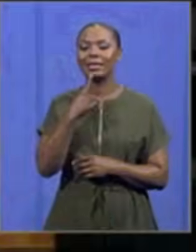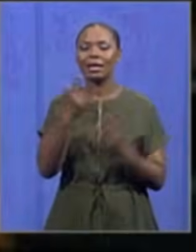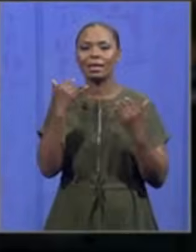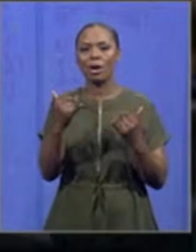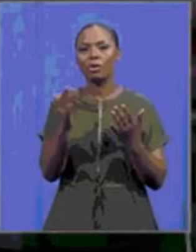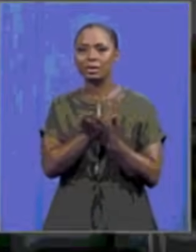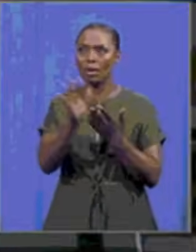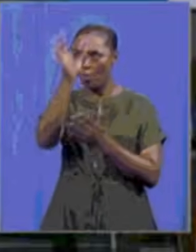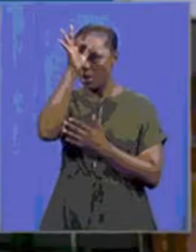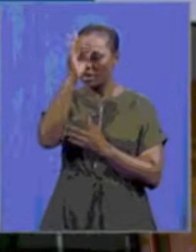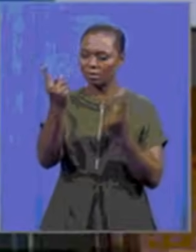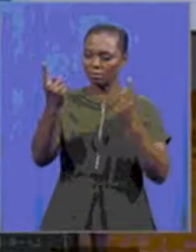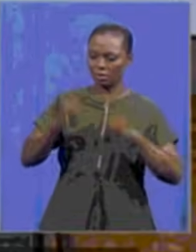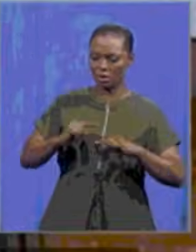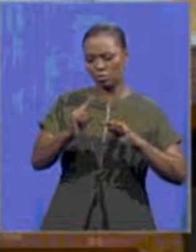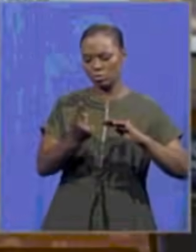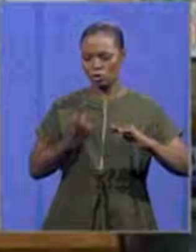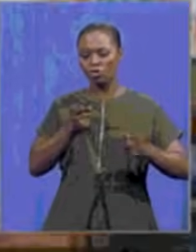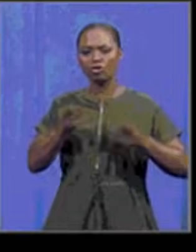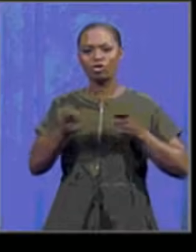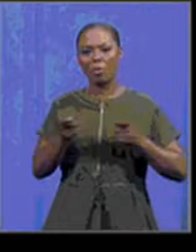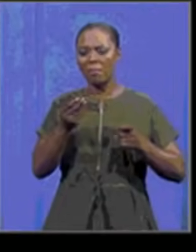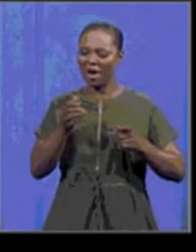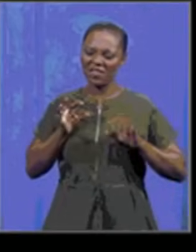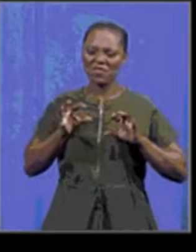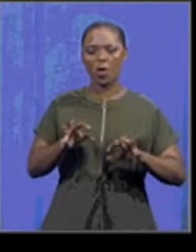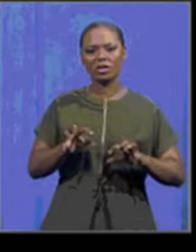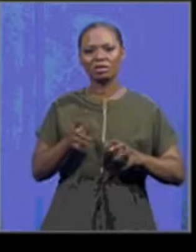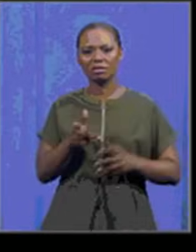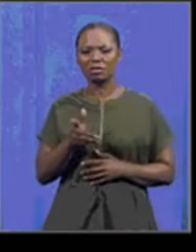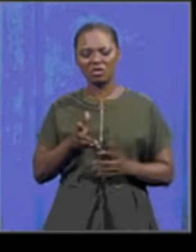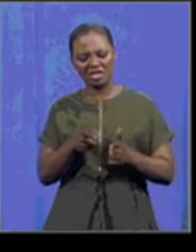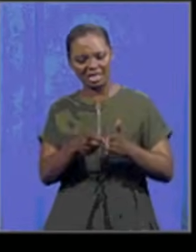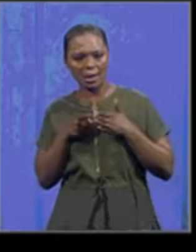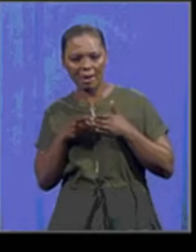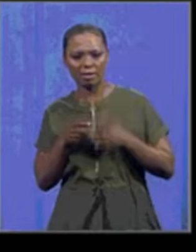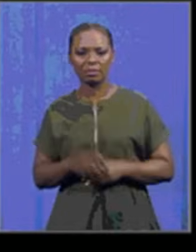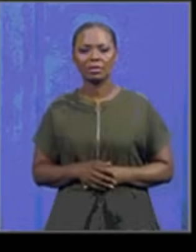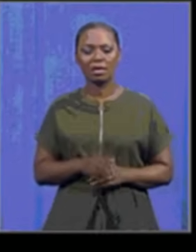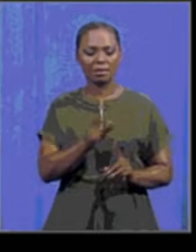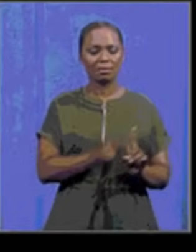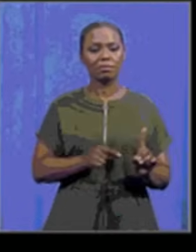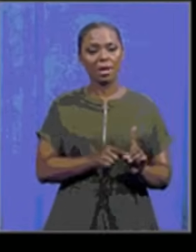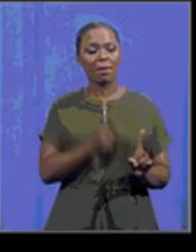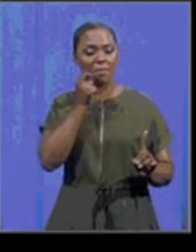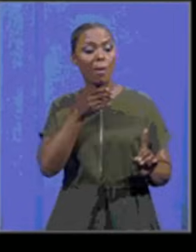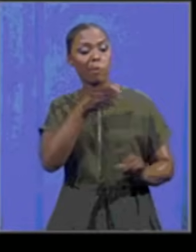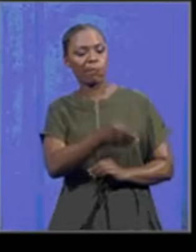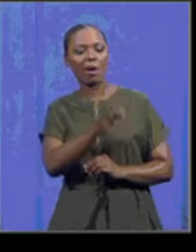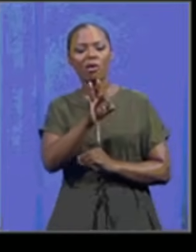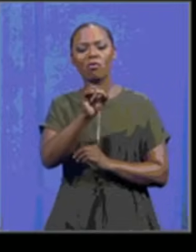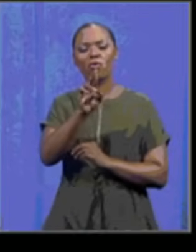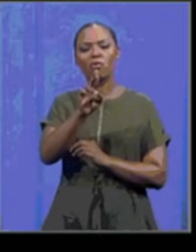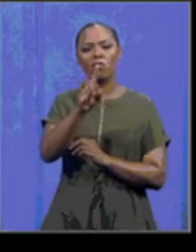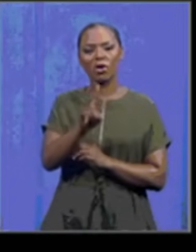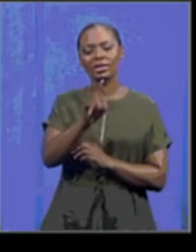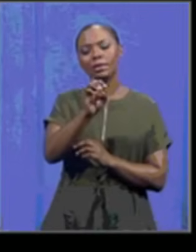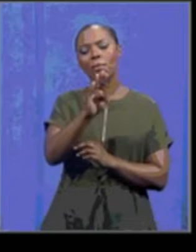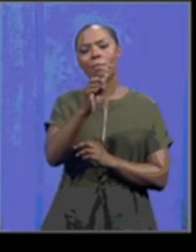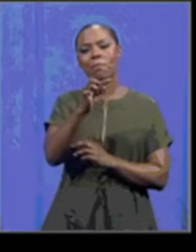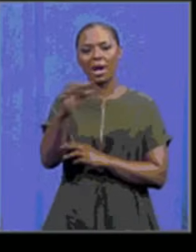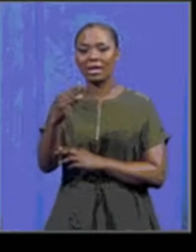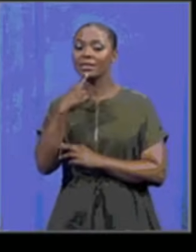mo go bona ka dikgoka. Mo videong e phasaladitsweng mo mafaratlhatlheng monna yo bonalang a le kwa Fortsburg o bolelela mapodisi gore ba seke ba ya kwa